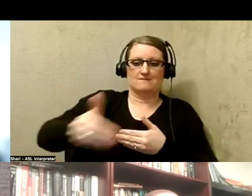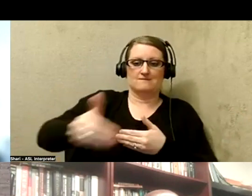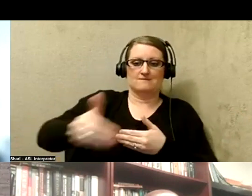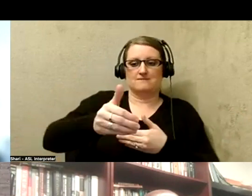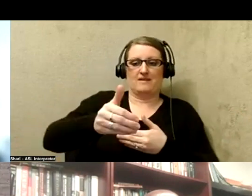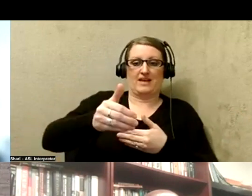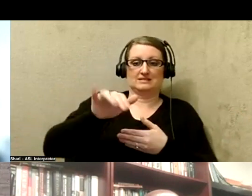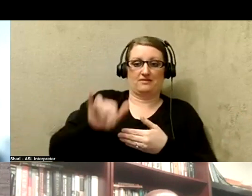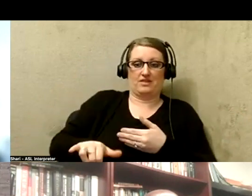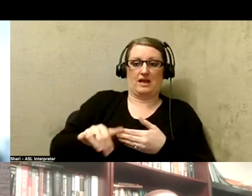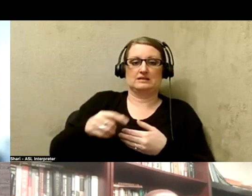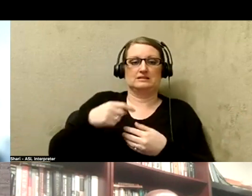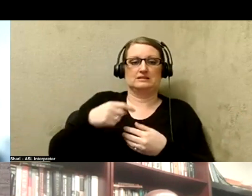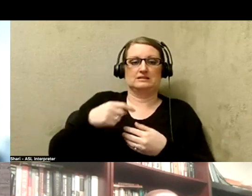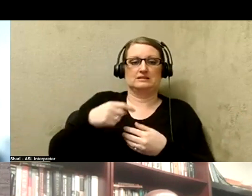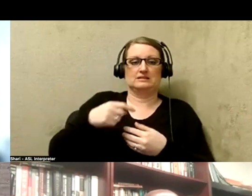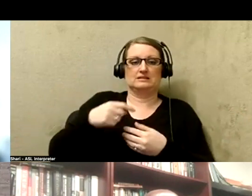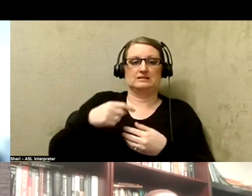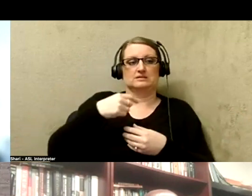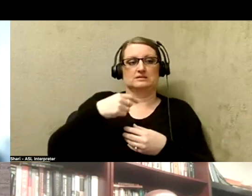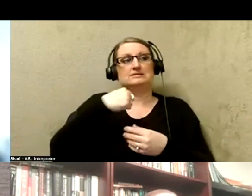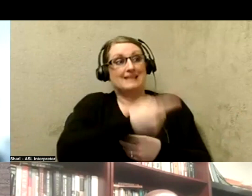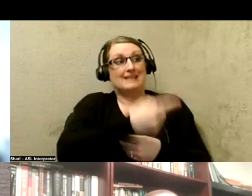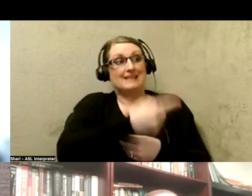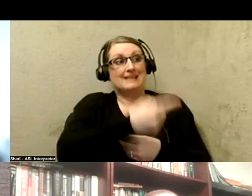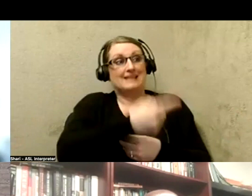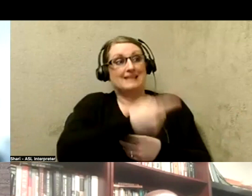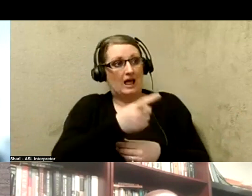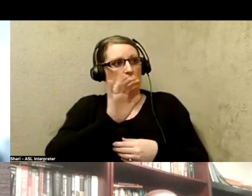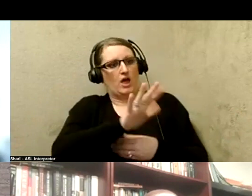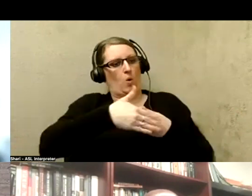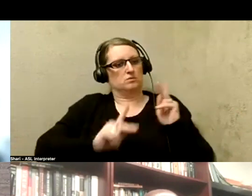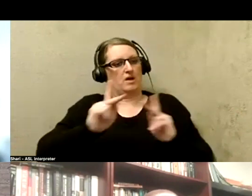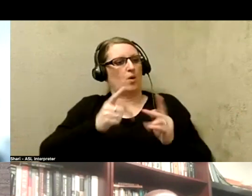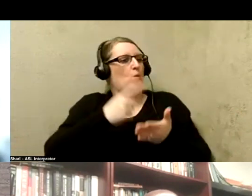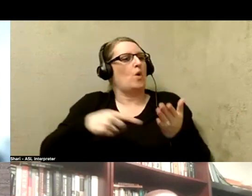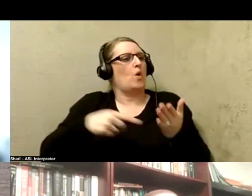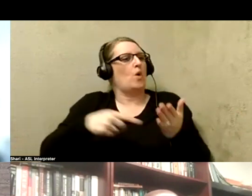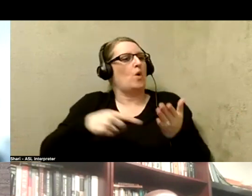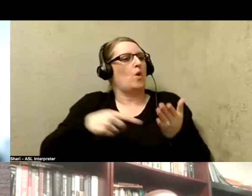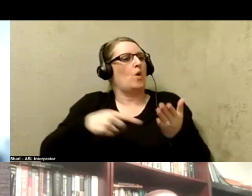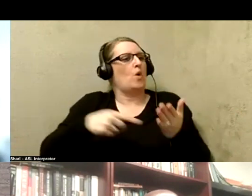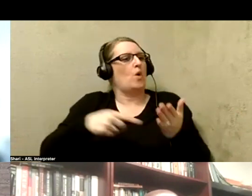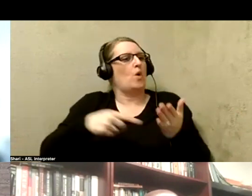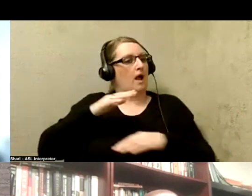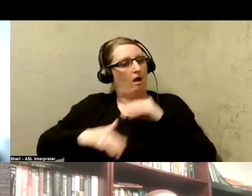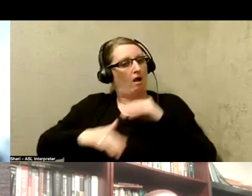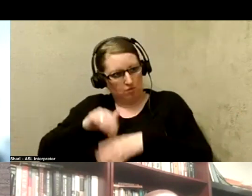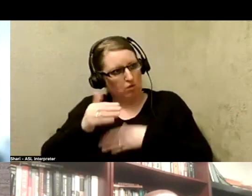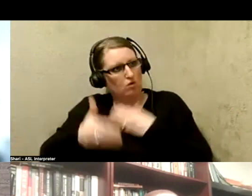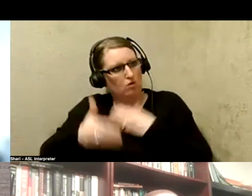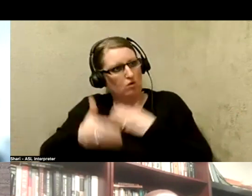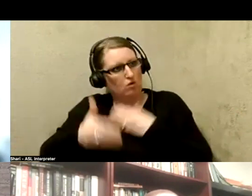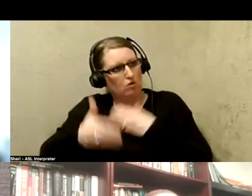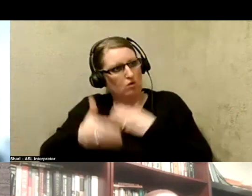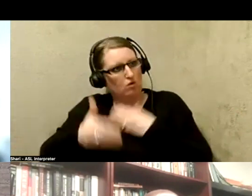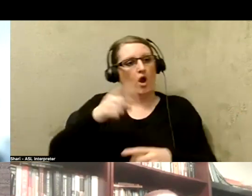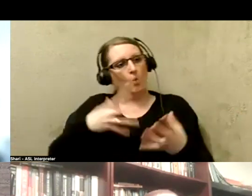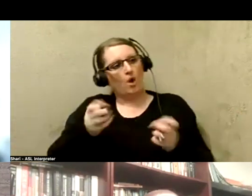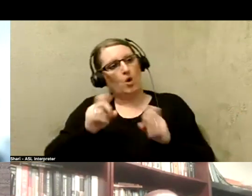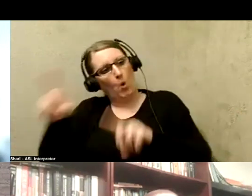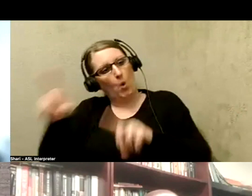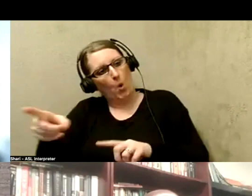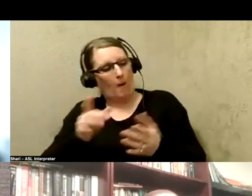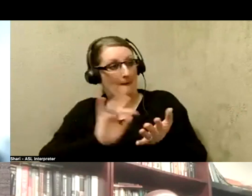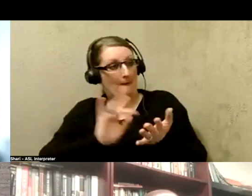close to them what they're comfortable with, what they're not comfortable with, where they want to go, what medications they